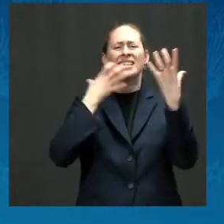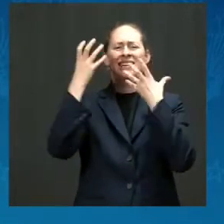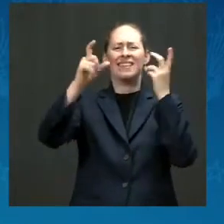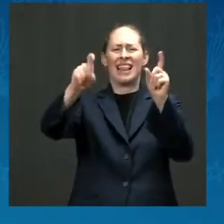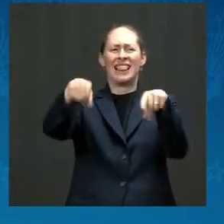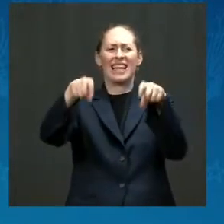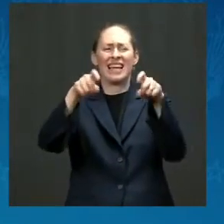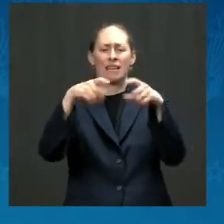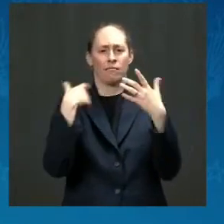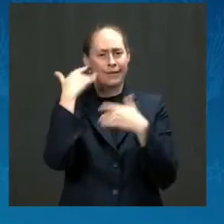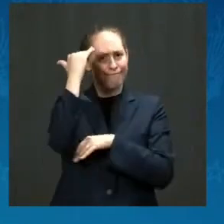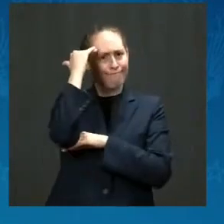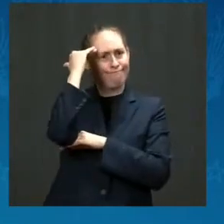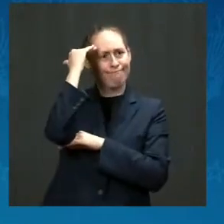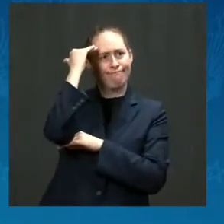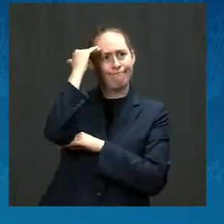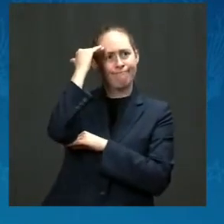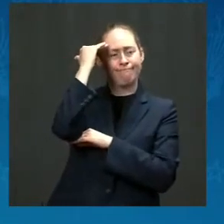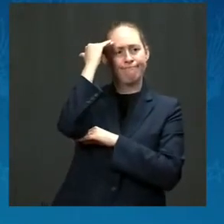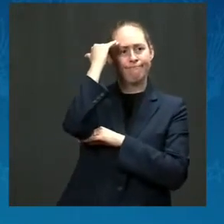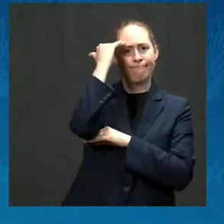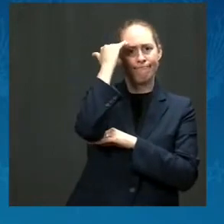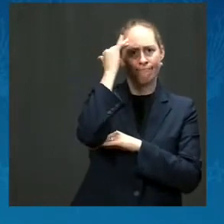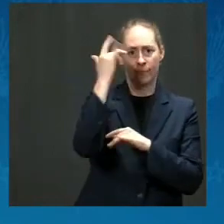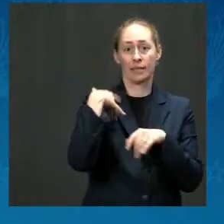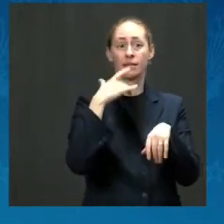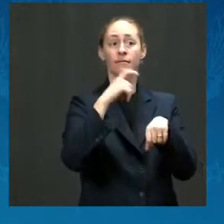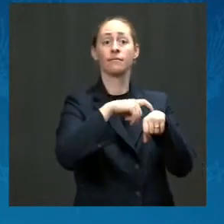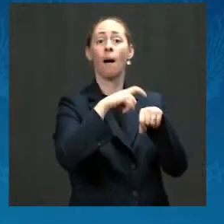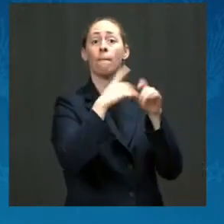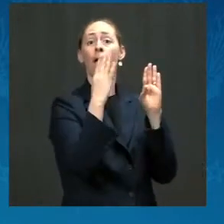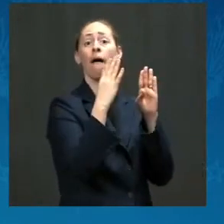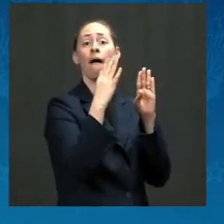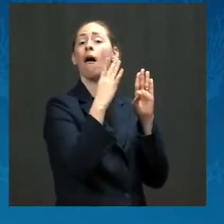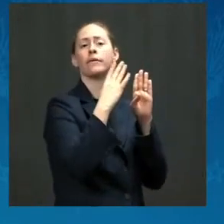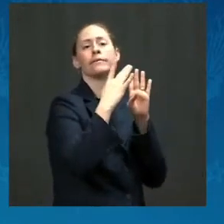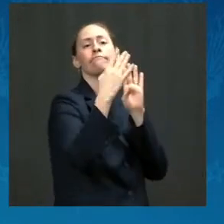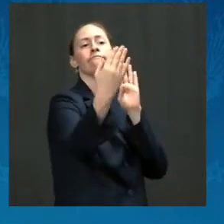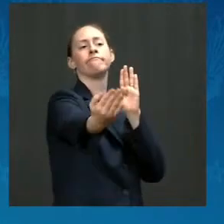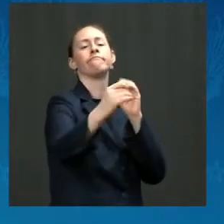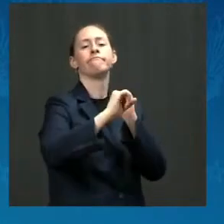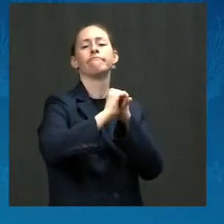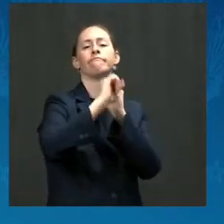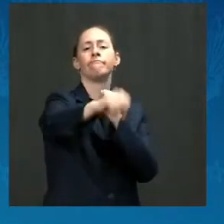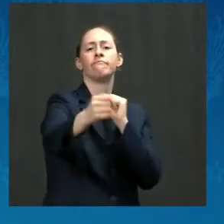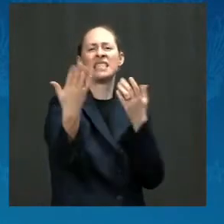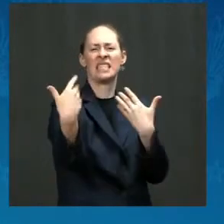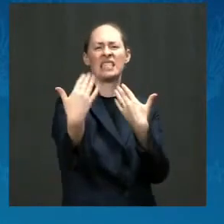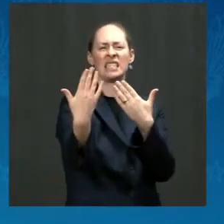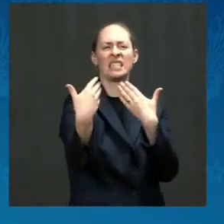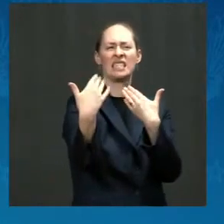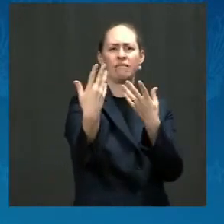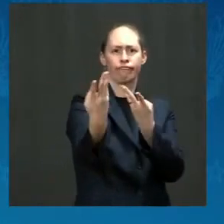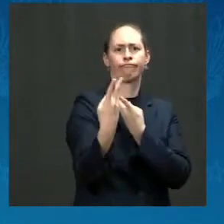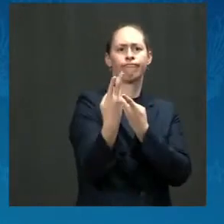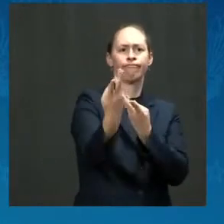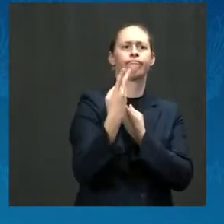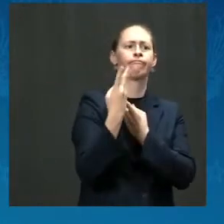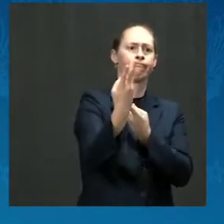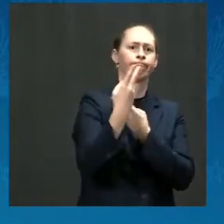we extended the open enrollment period and 2.5 million people signed up. So this is the thing that we do know. People